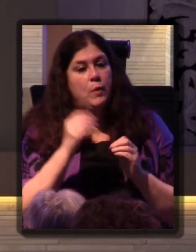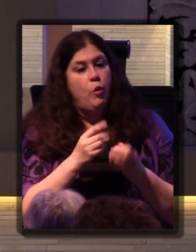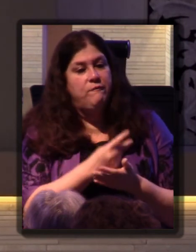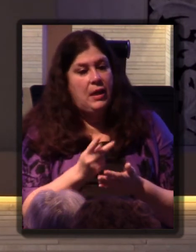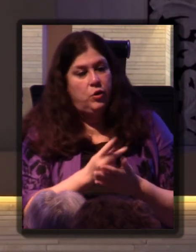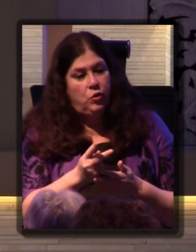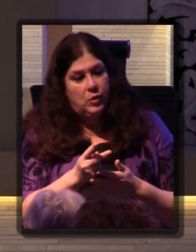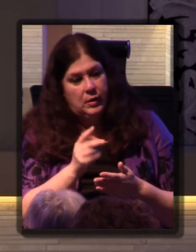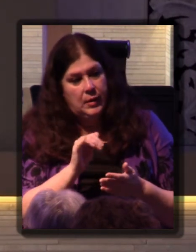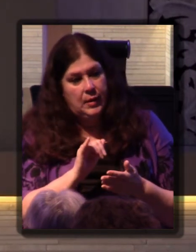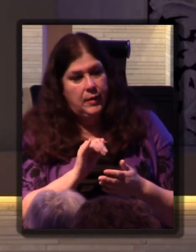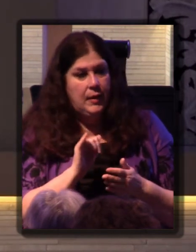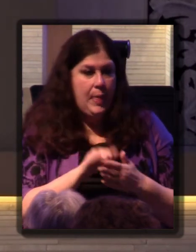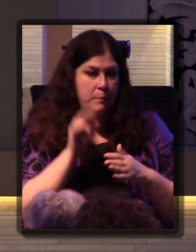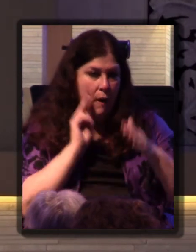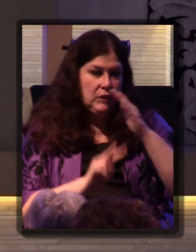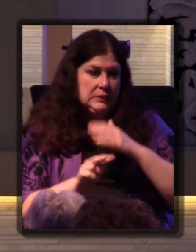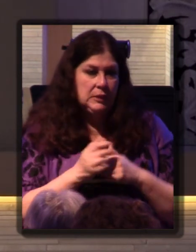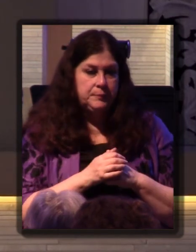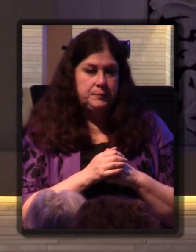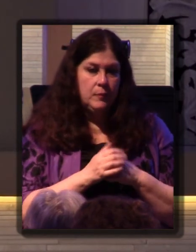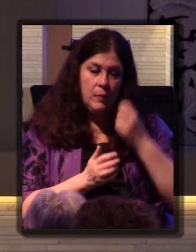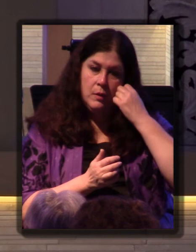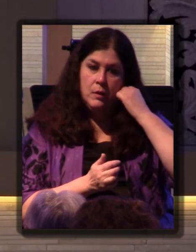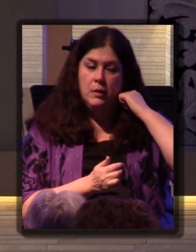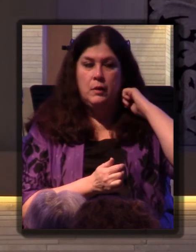he identifies one more failure for us in that prophecy.